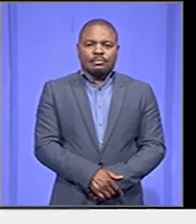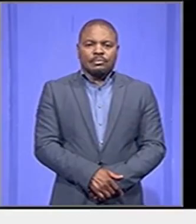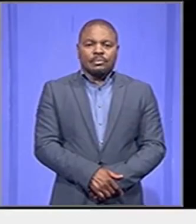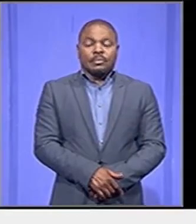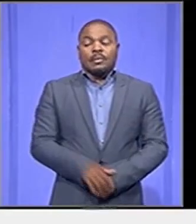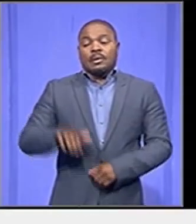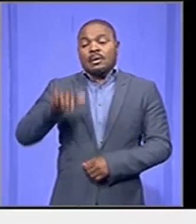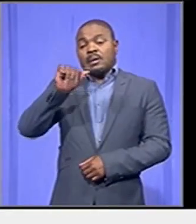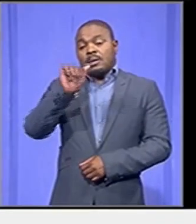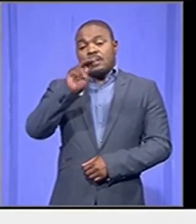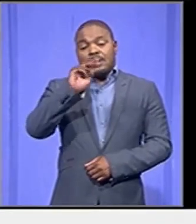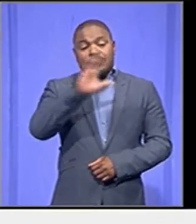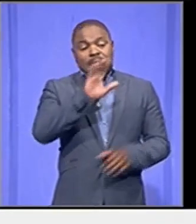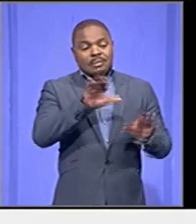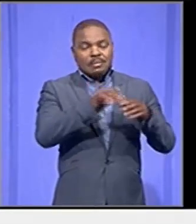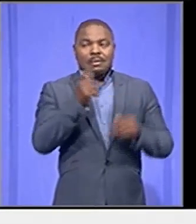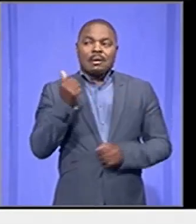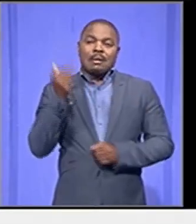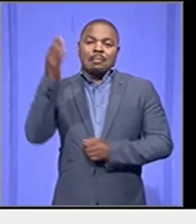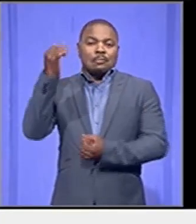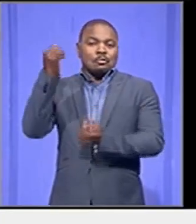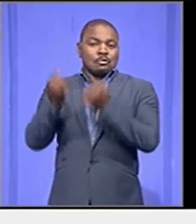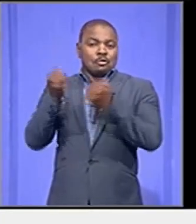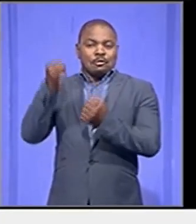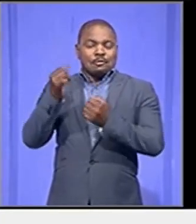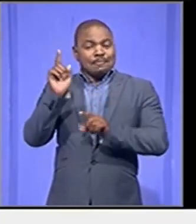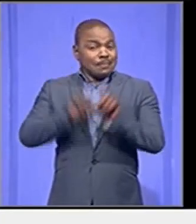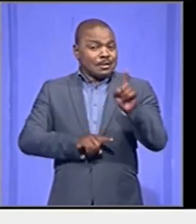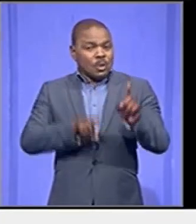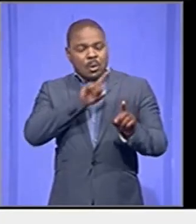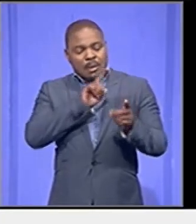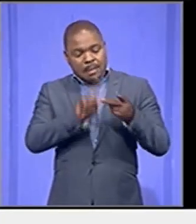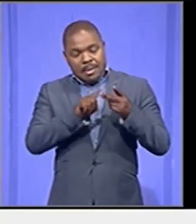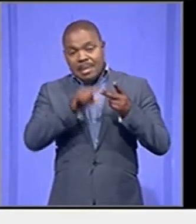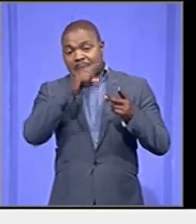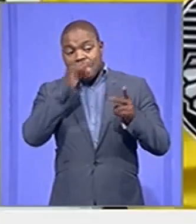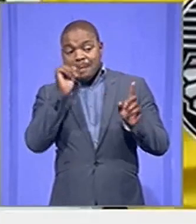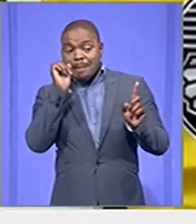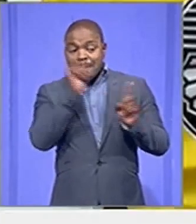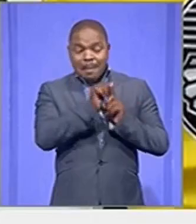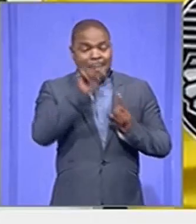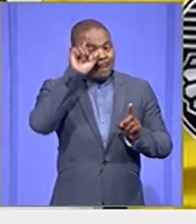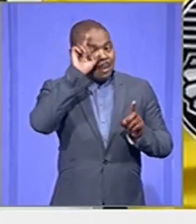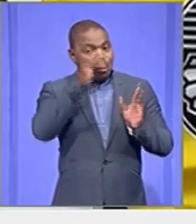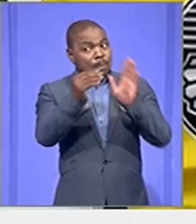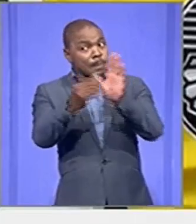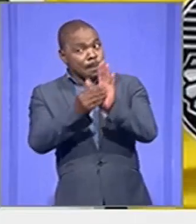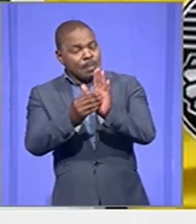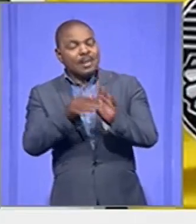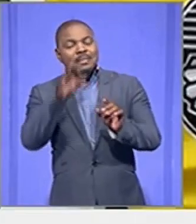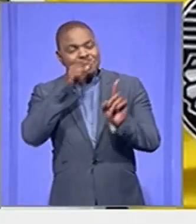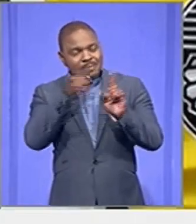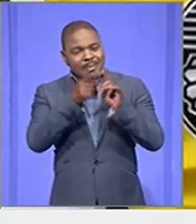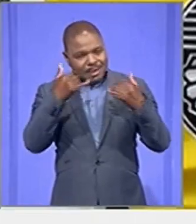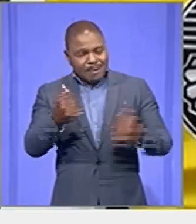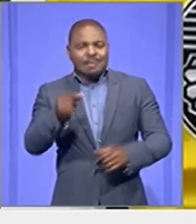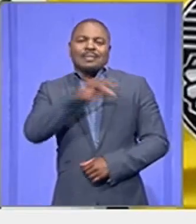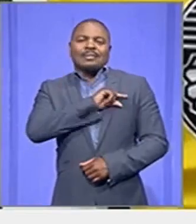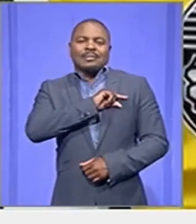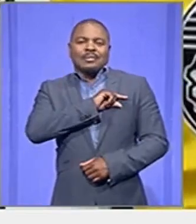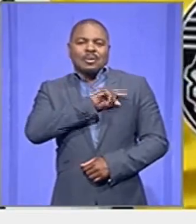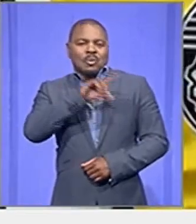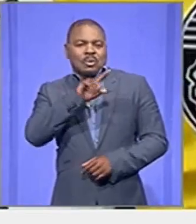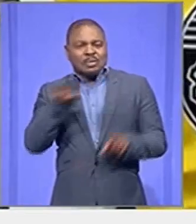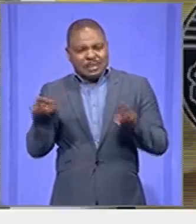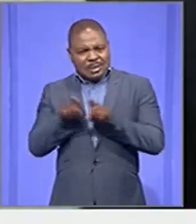Since the ANC's doomed appeal at the Supreme Court of Appeal was filed under Mbalula's name, he has made himself guilty of the same